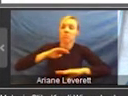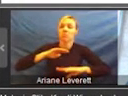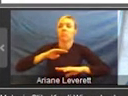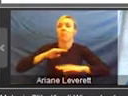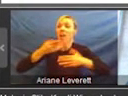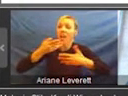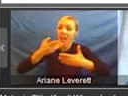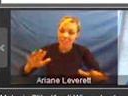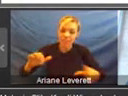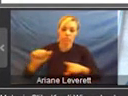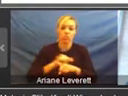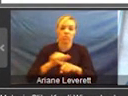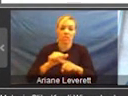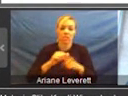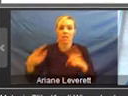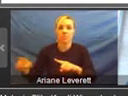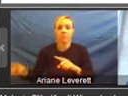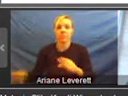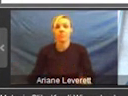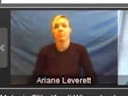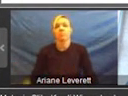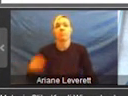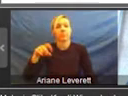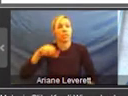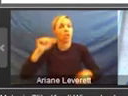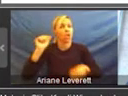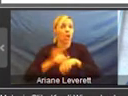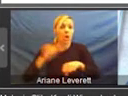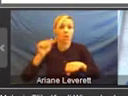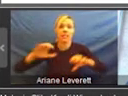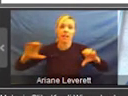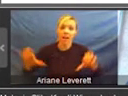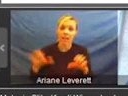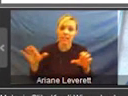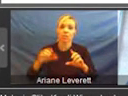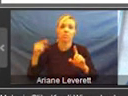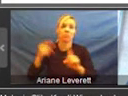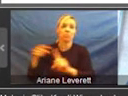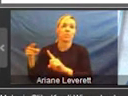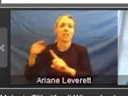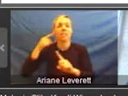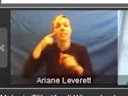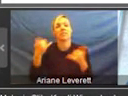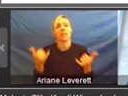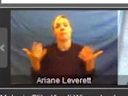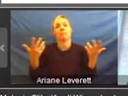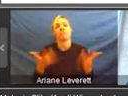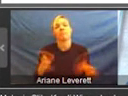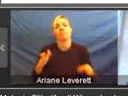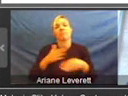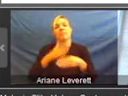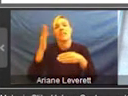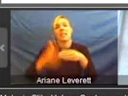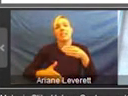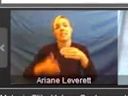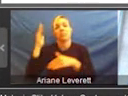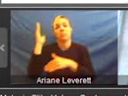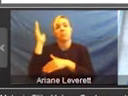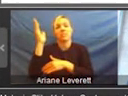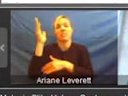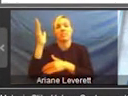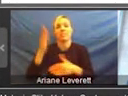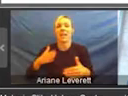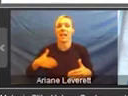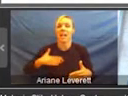concrete action points, and I think with this we come to the end of our presentation and are happy to